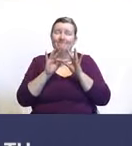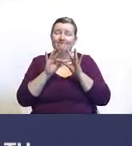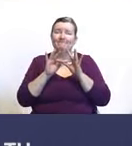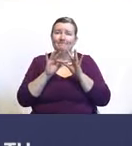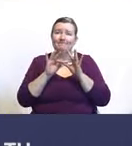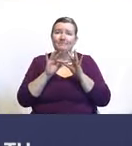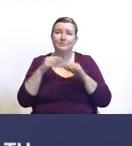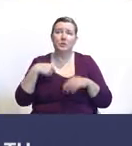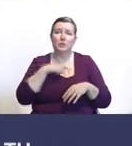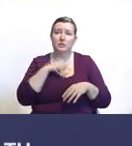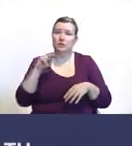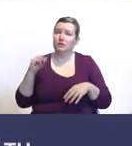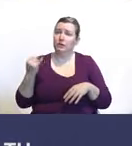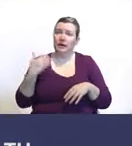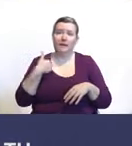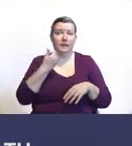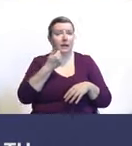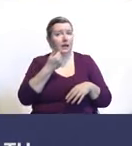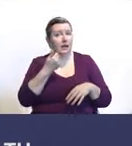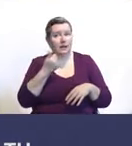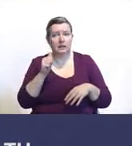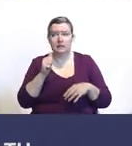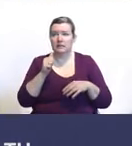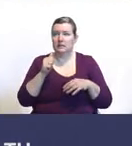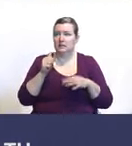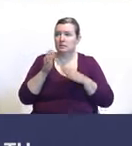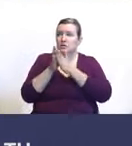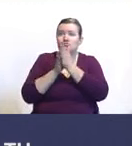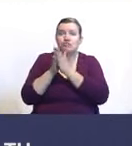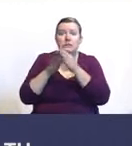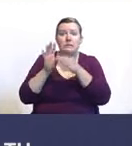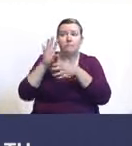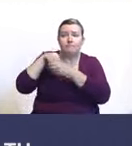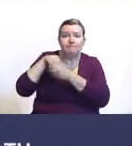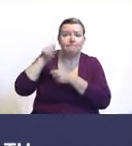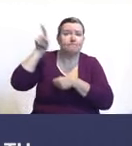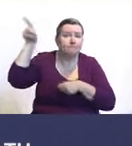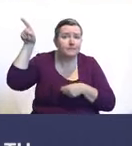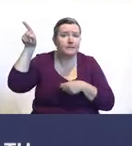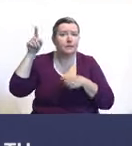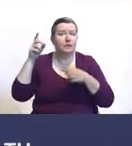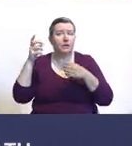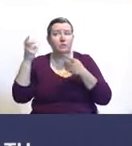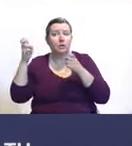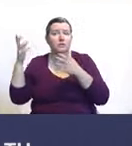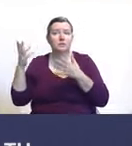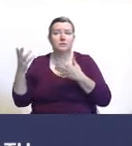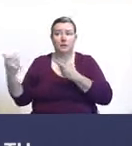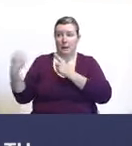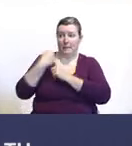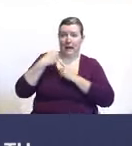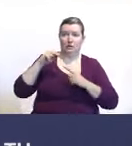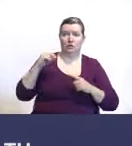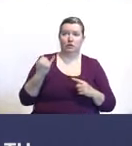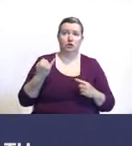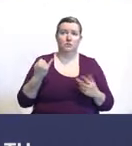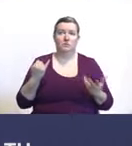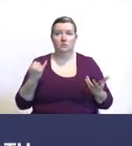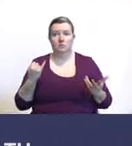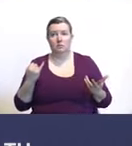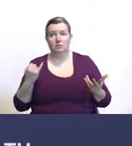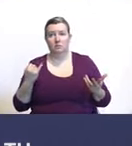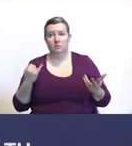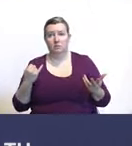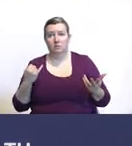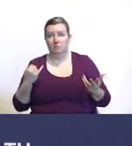New Jersey are potentially impacted. So that's the first priority you have, and on that list I would have at least, and Pat, you may want